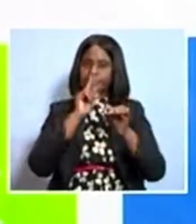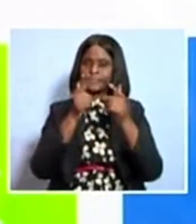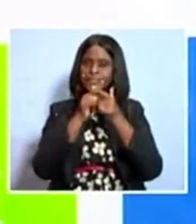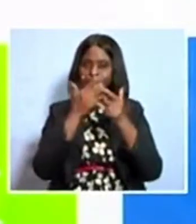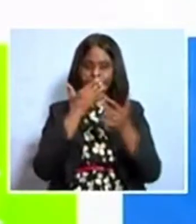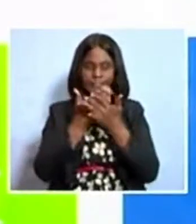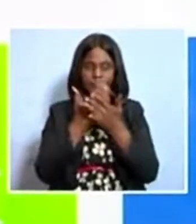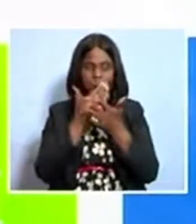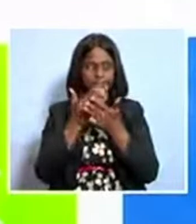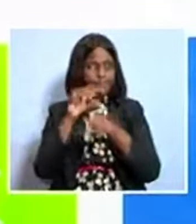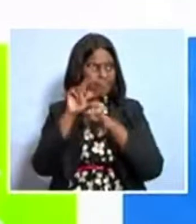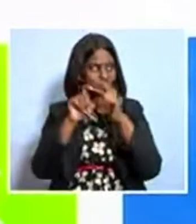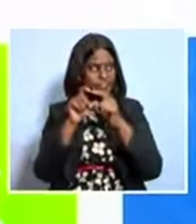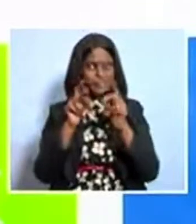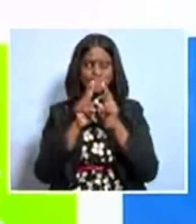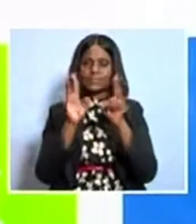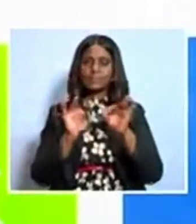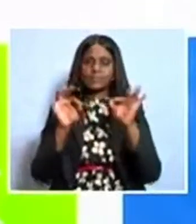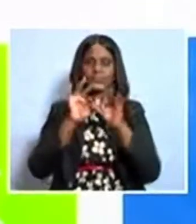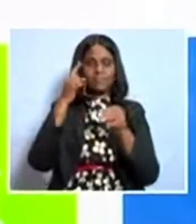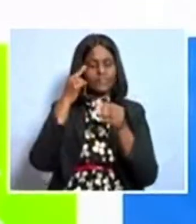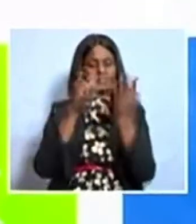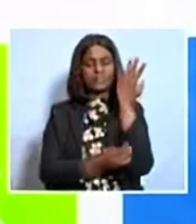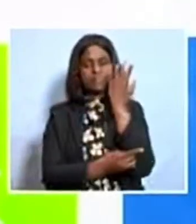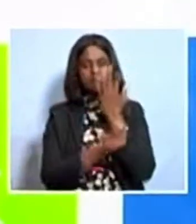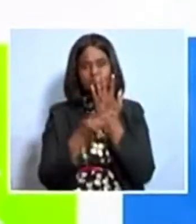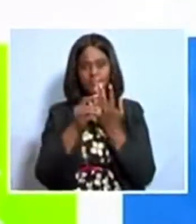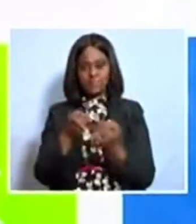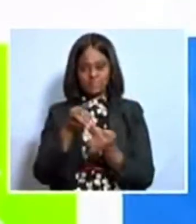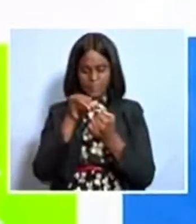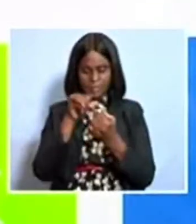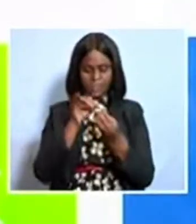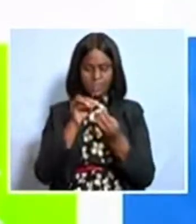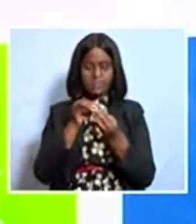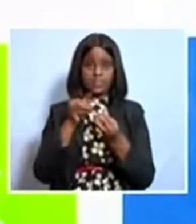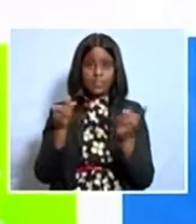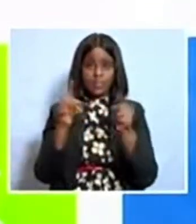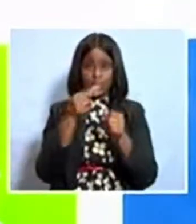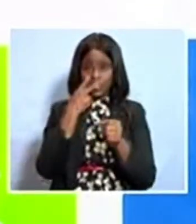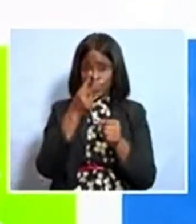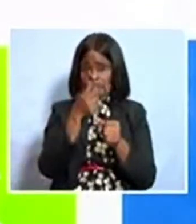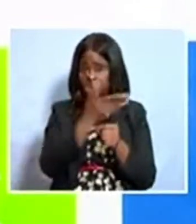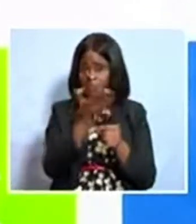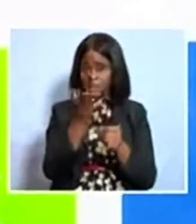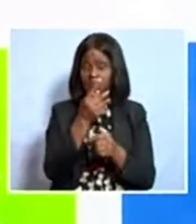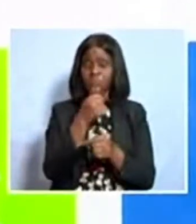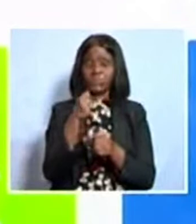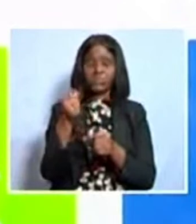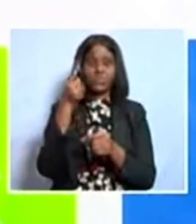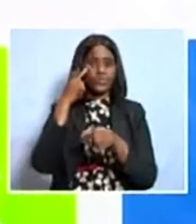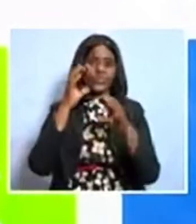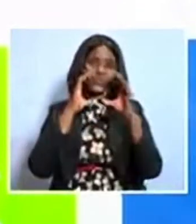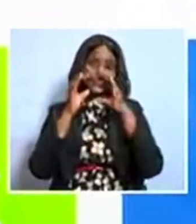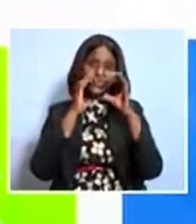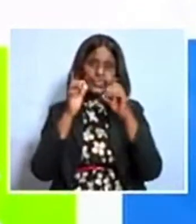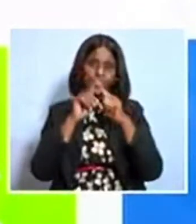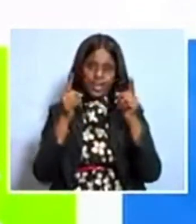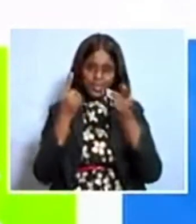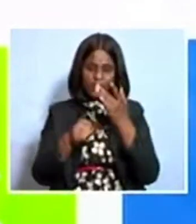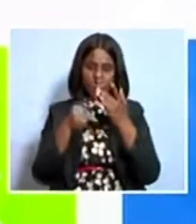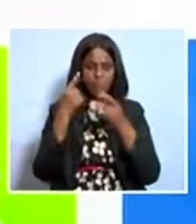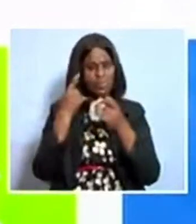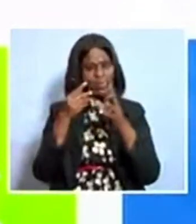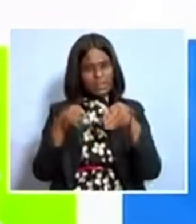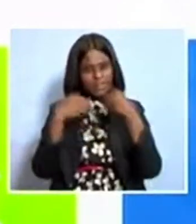I mean, it's very important for development, especially when you view the phone not only as a tool for communication, but as a tool for